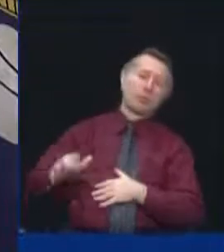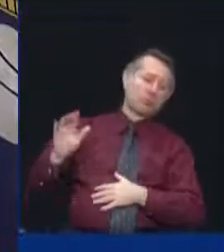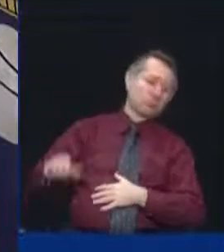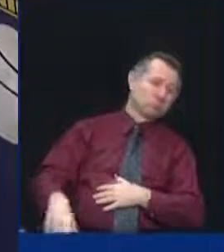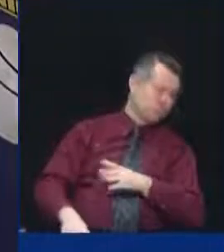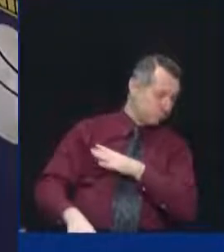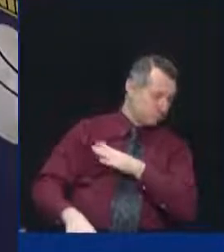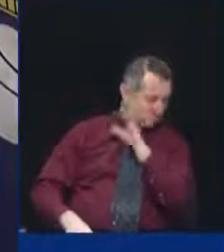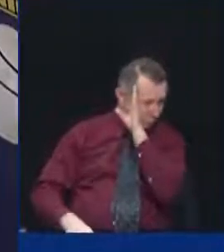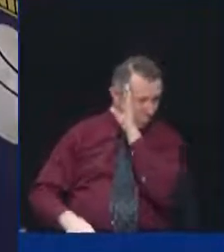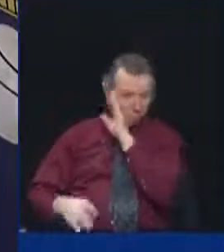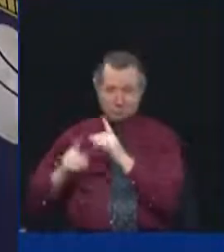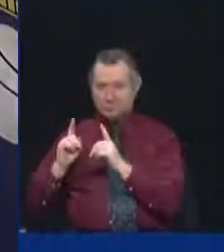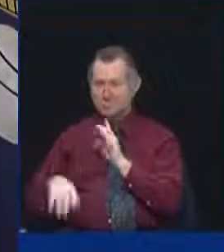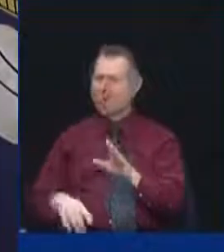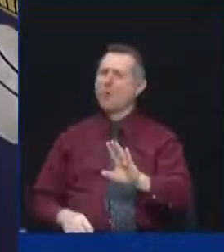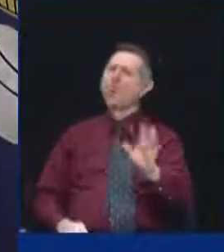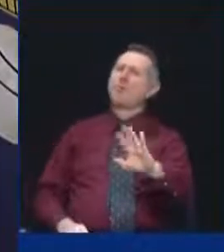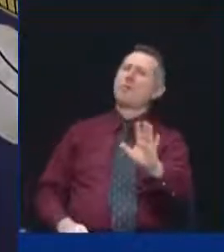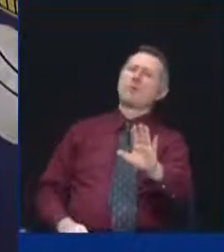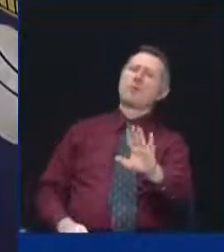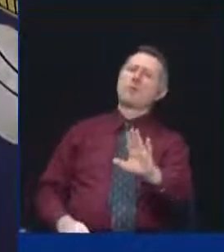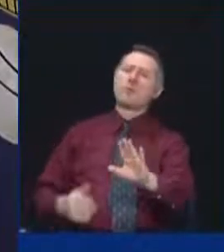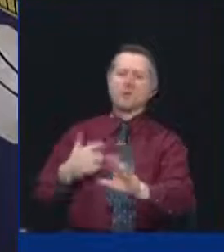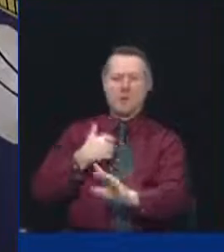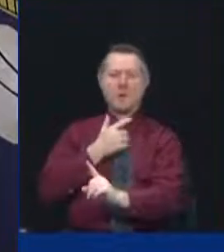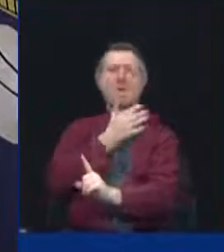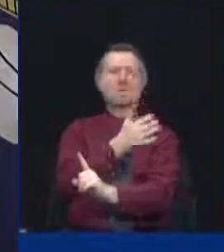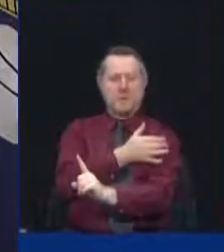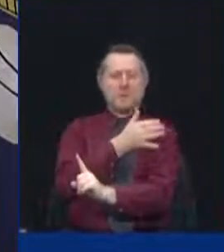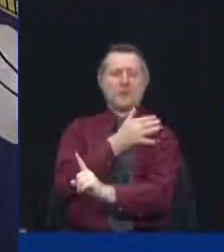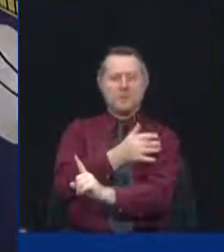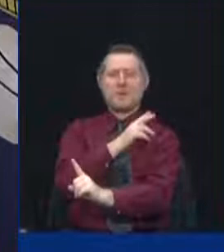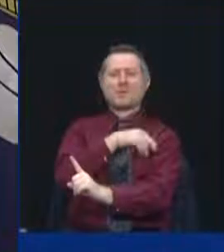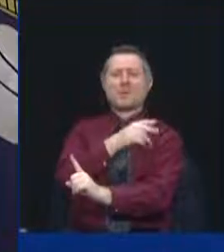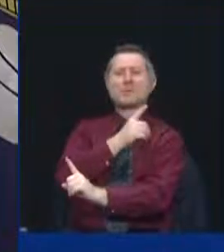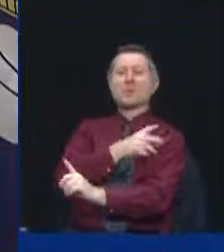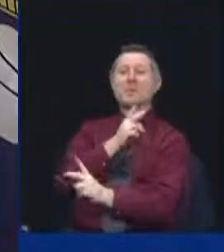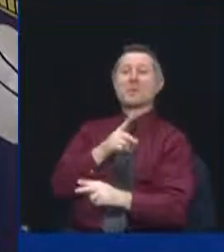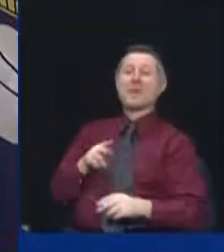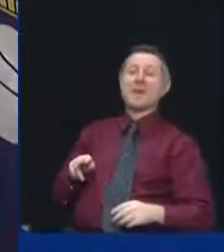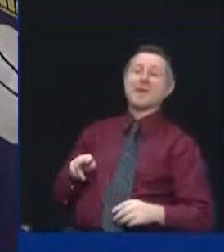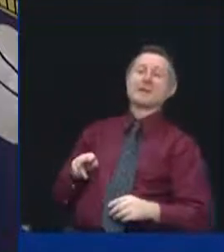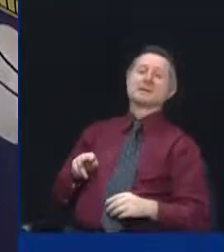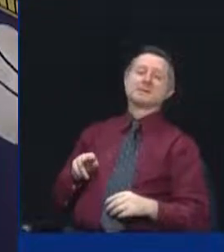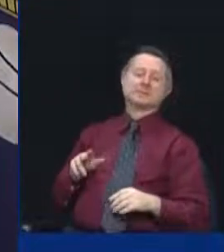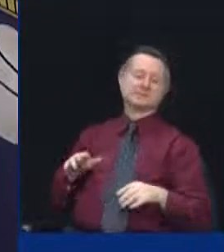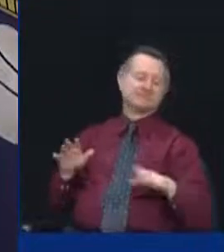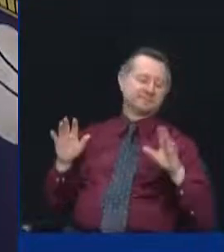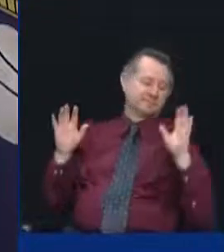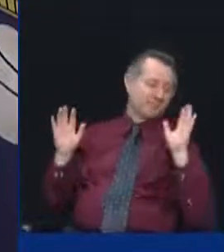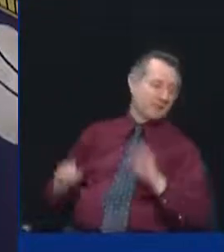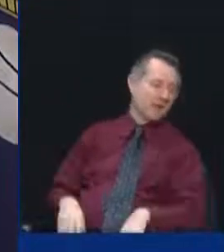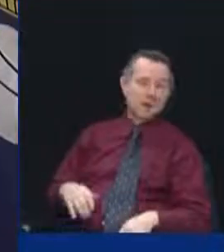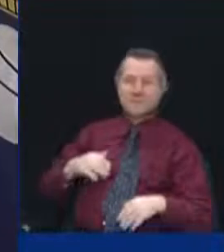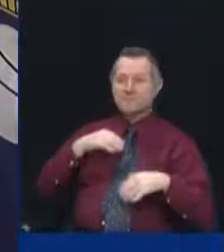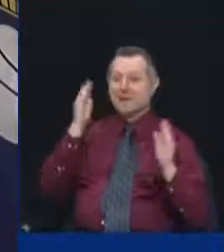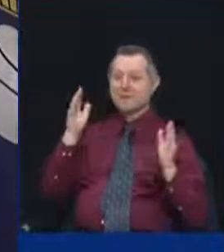It just happened over time. People sort of gave up. This is how we treat